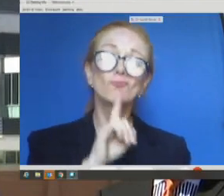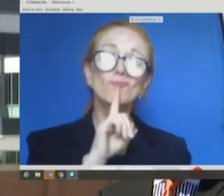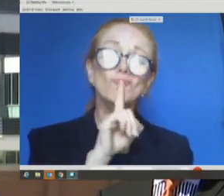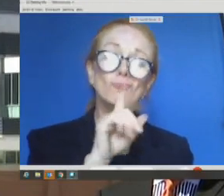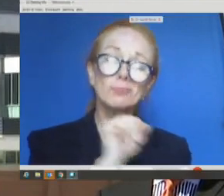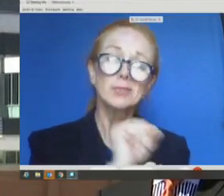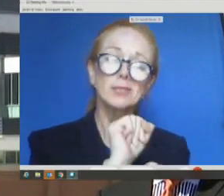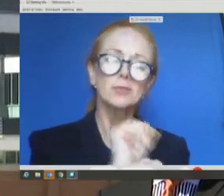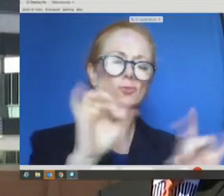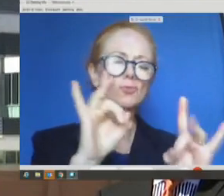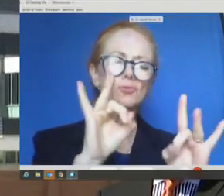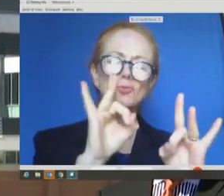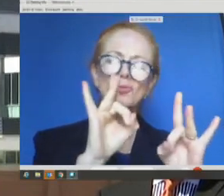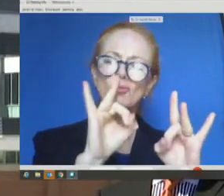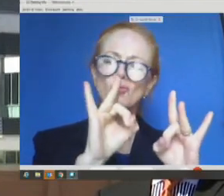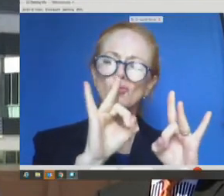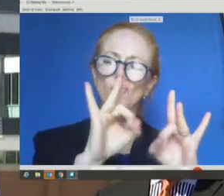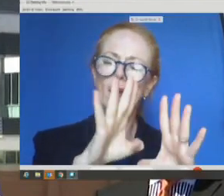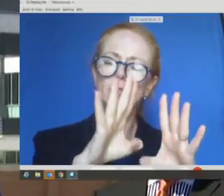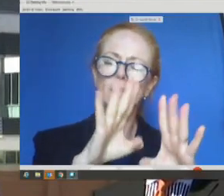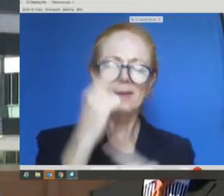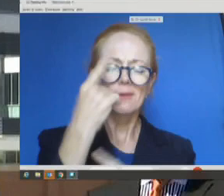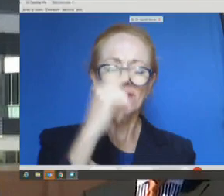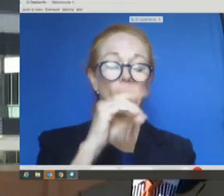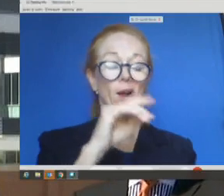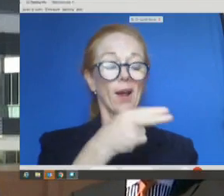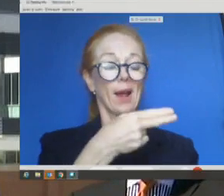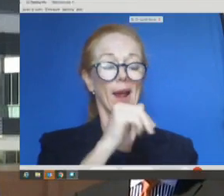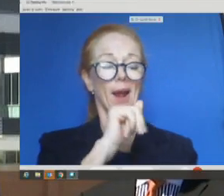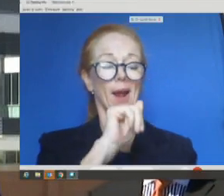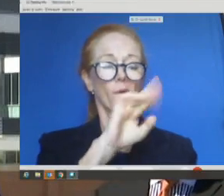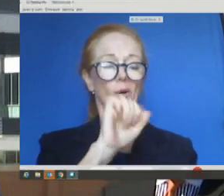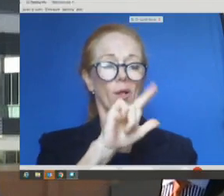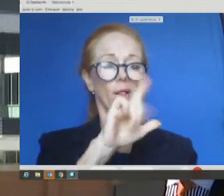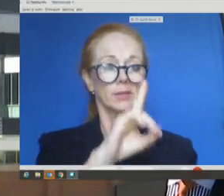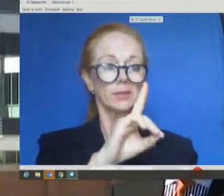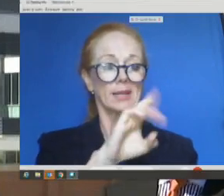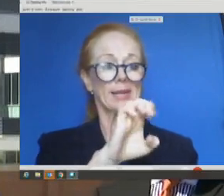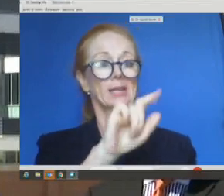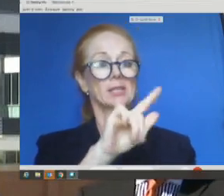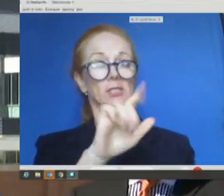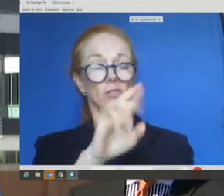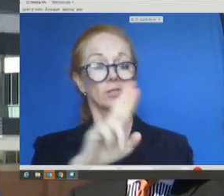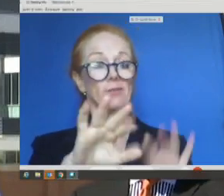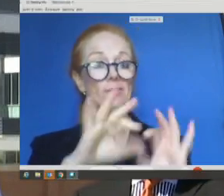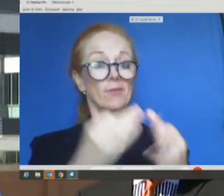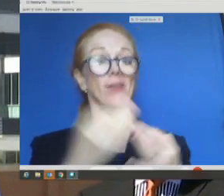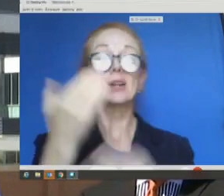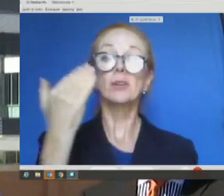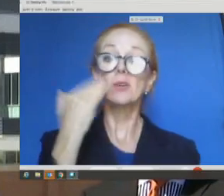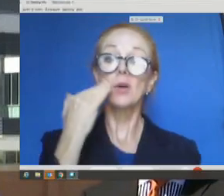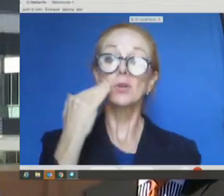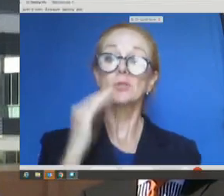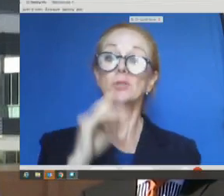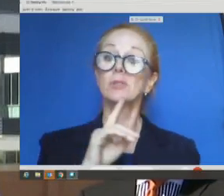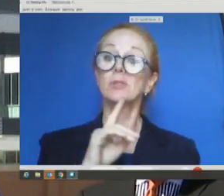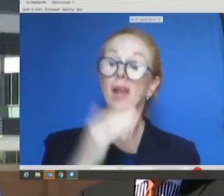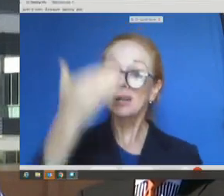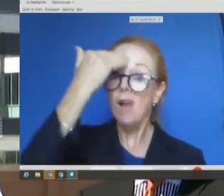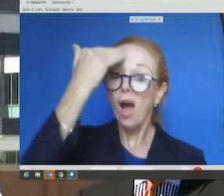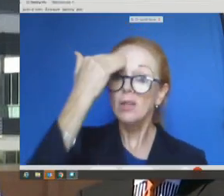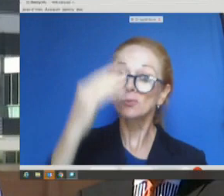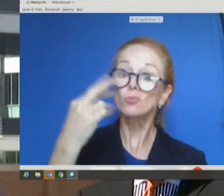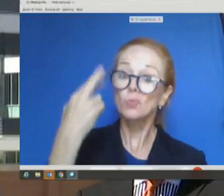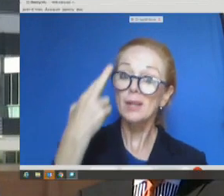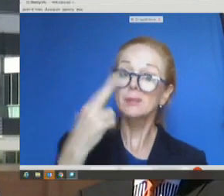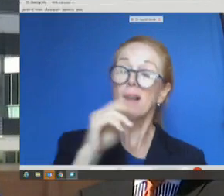Harold Easter's family. We have to acknowledge the fact that there is another life lost.